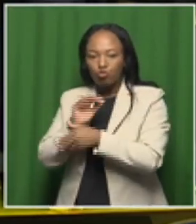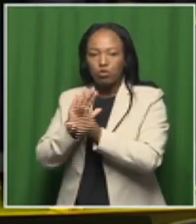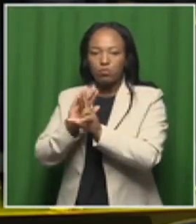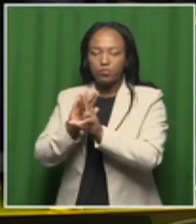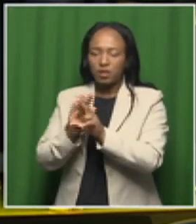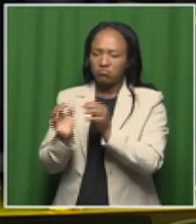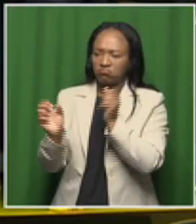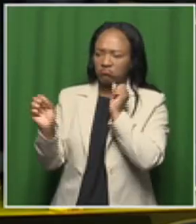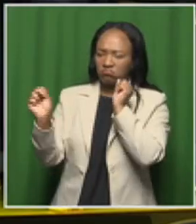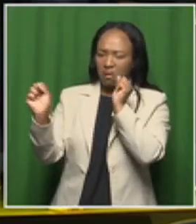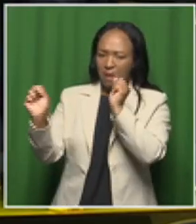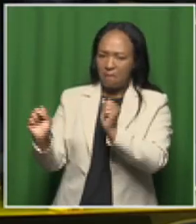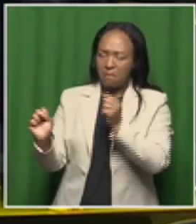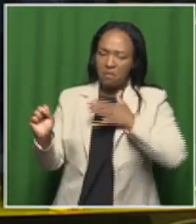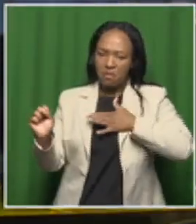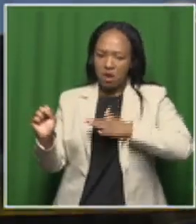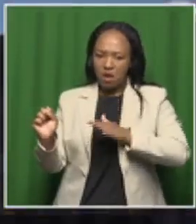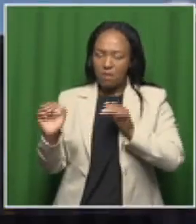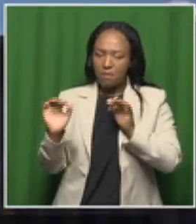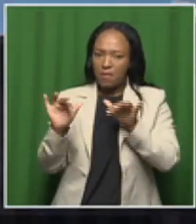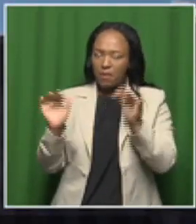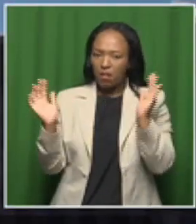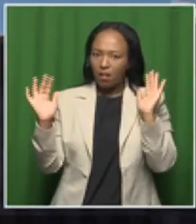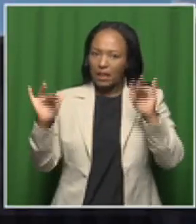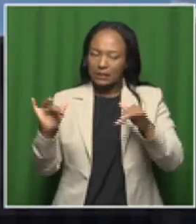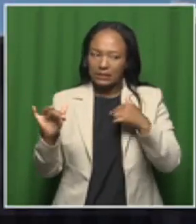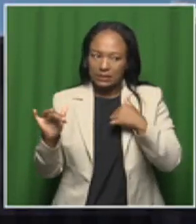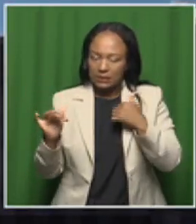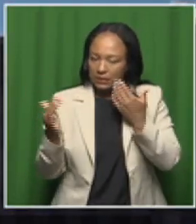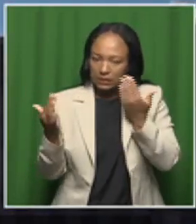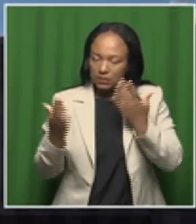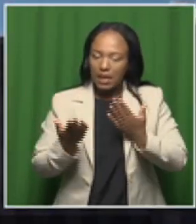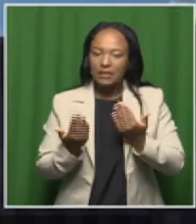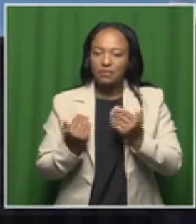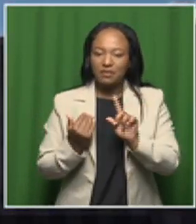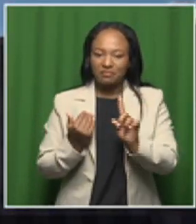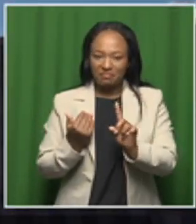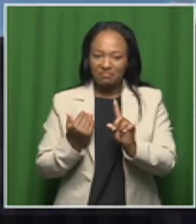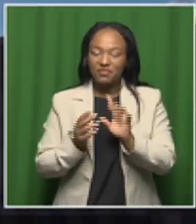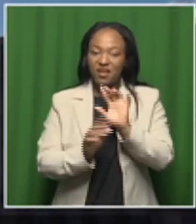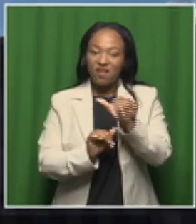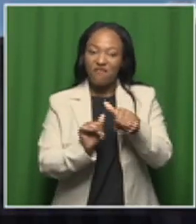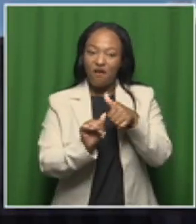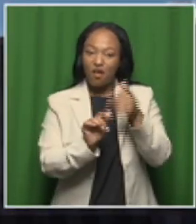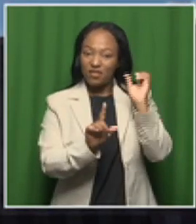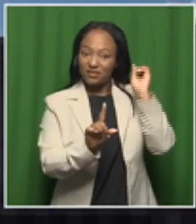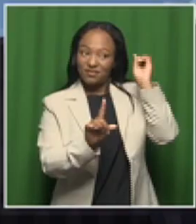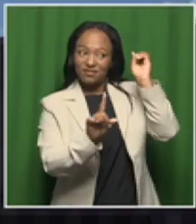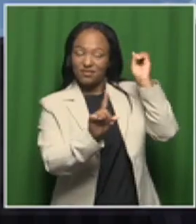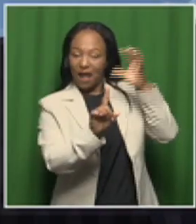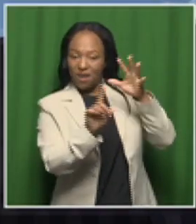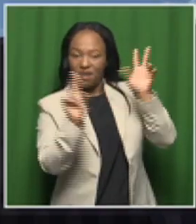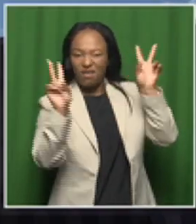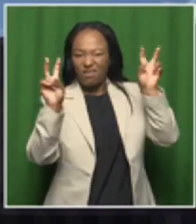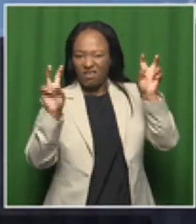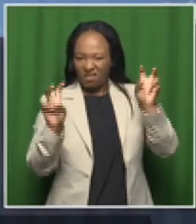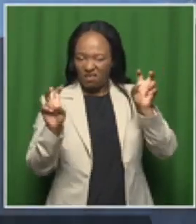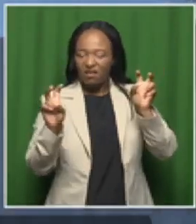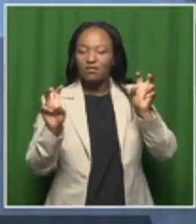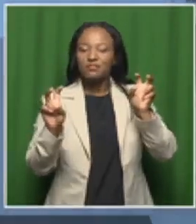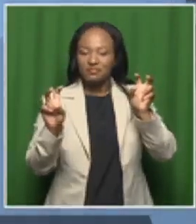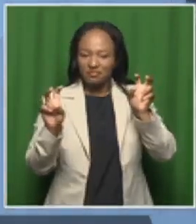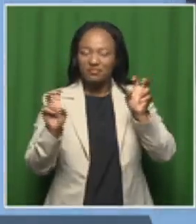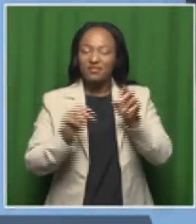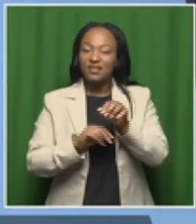Like, people come here, they don't know what to expect. And if following the sun is your thing, the United Nations has you